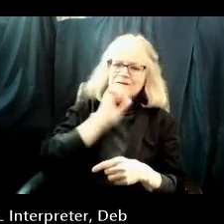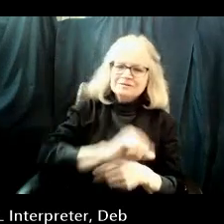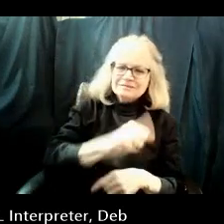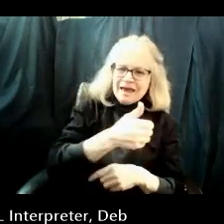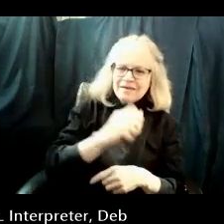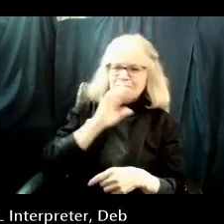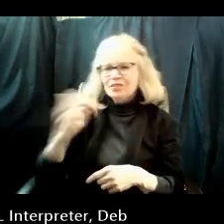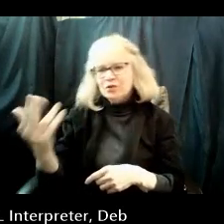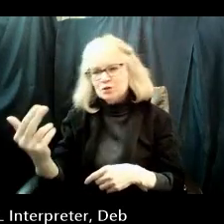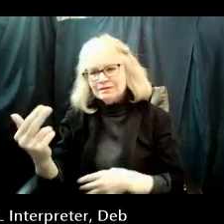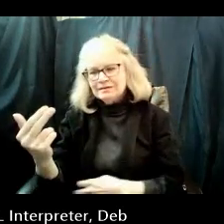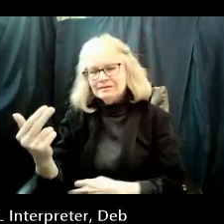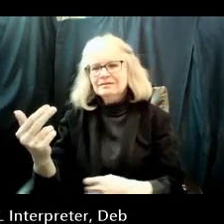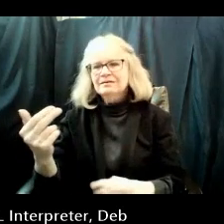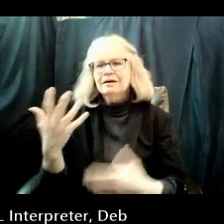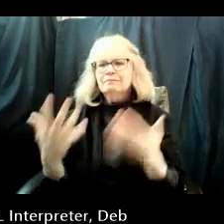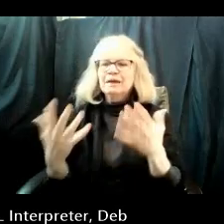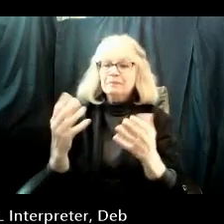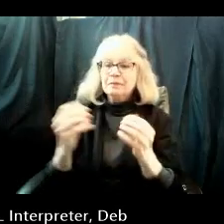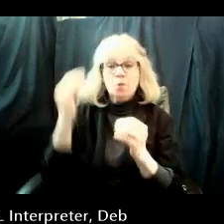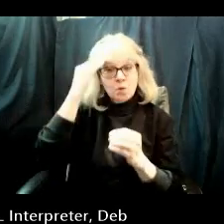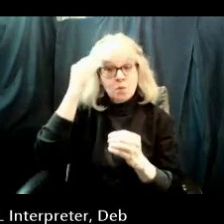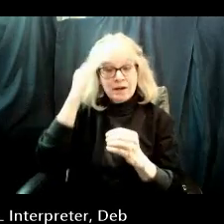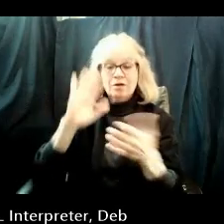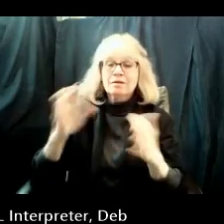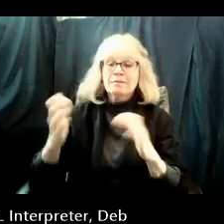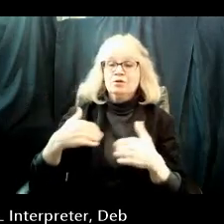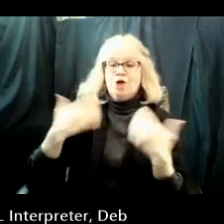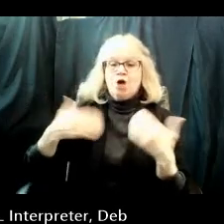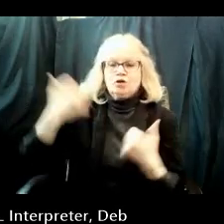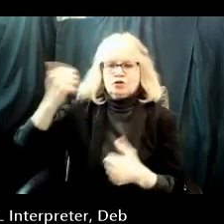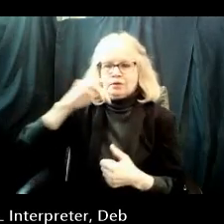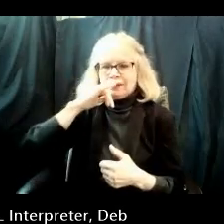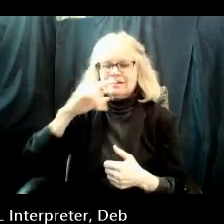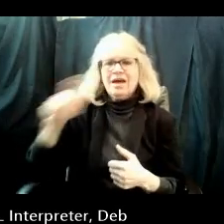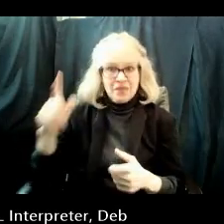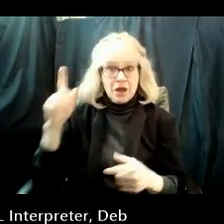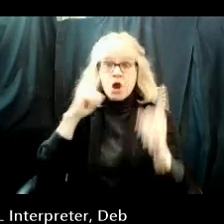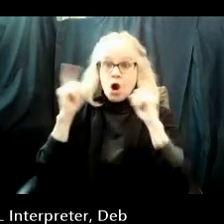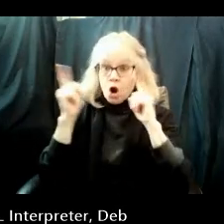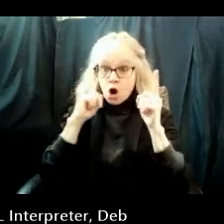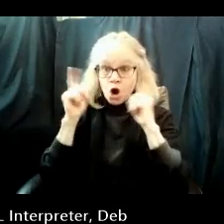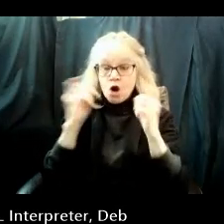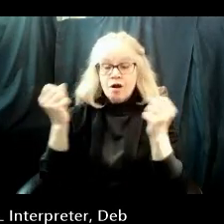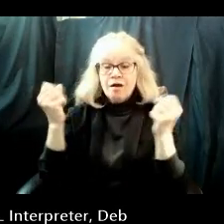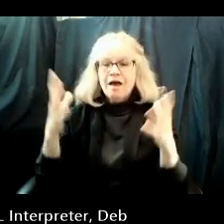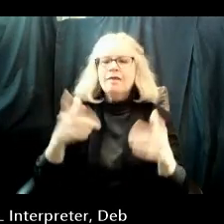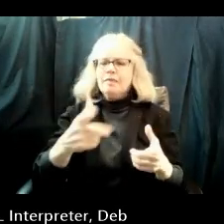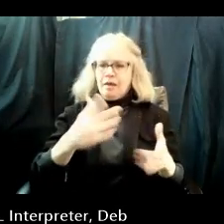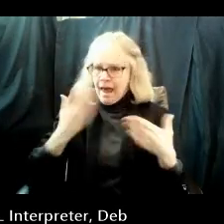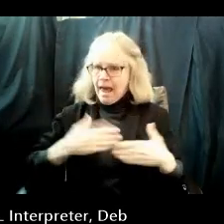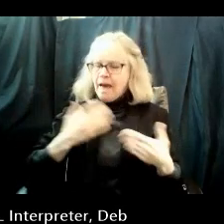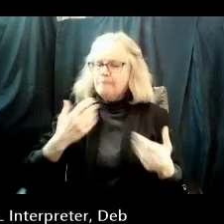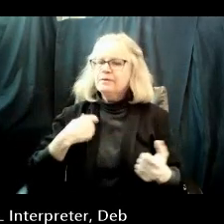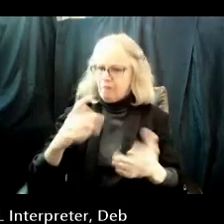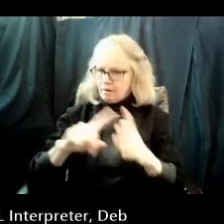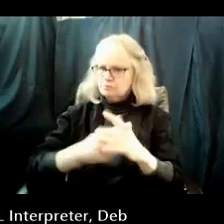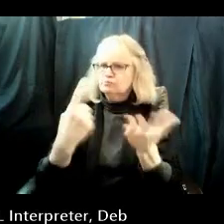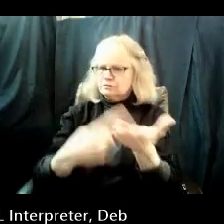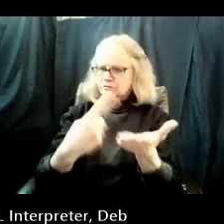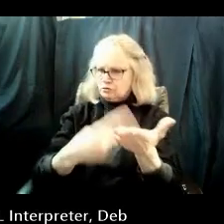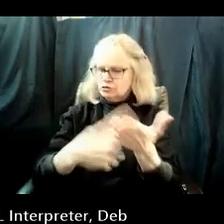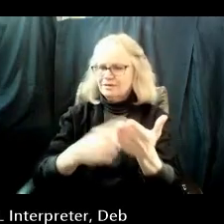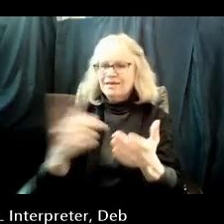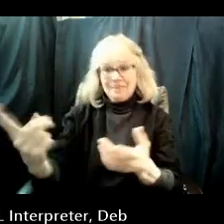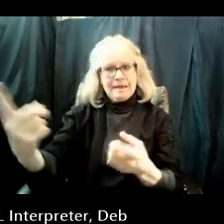might be, a little bit more aware than younger kids. They had heard a lot of this and they were happy that I brought it up. And they asked me some really